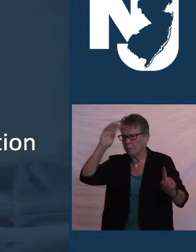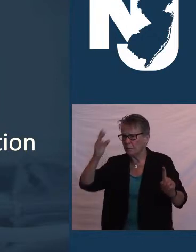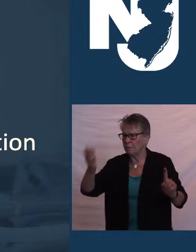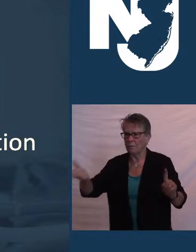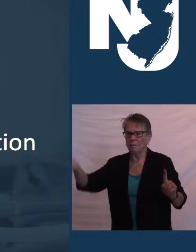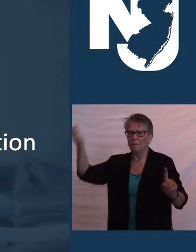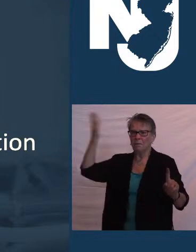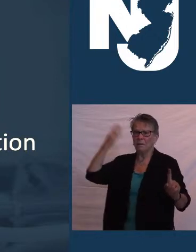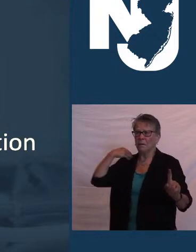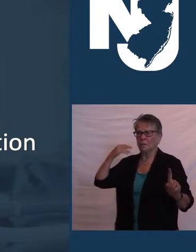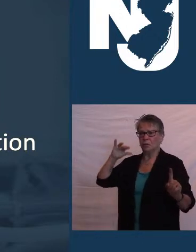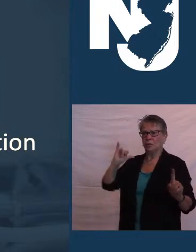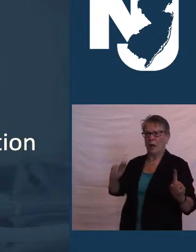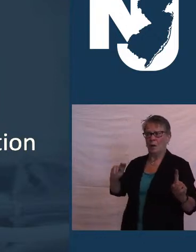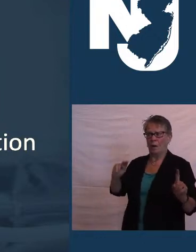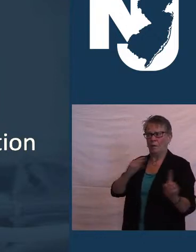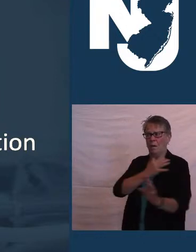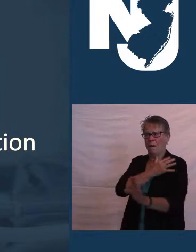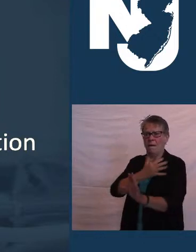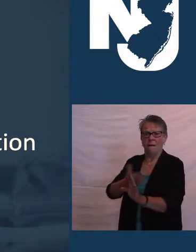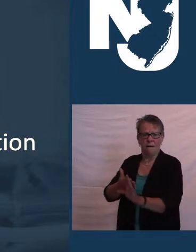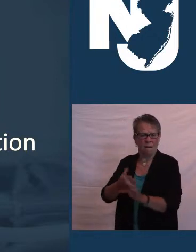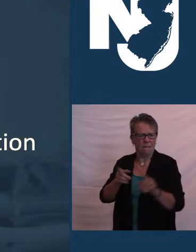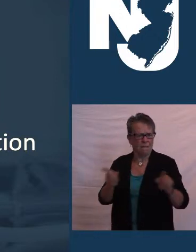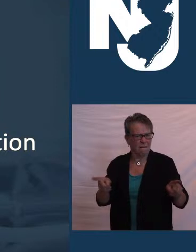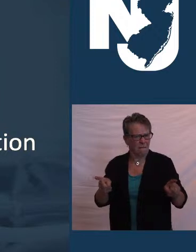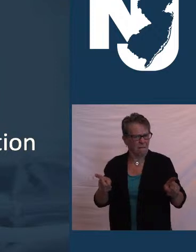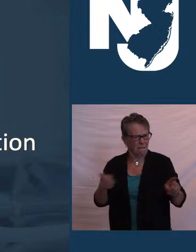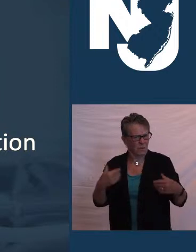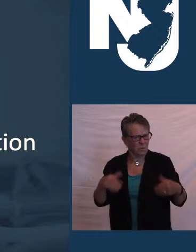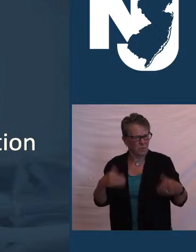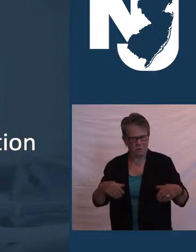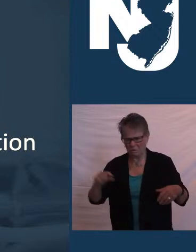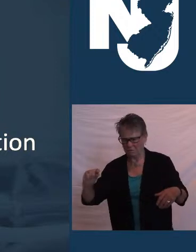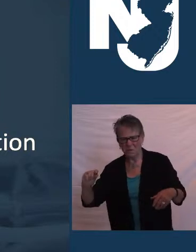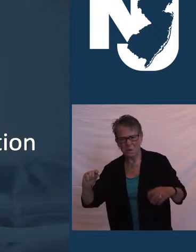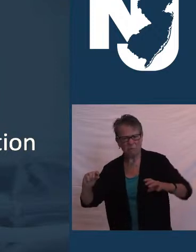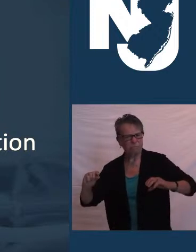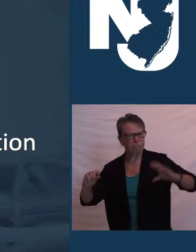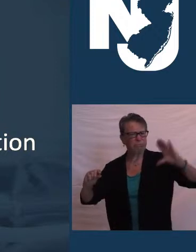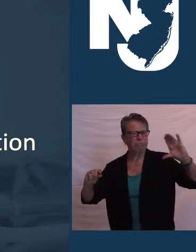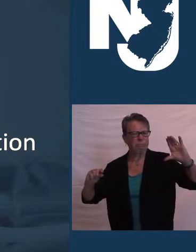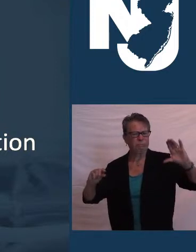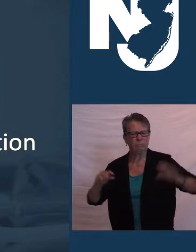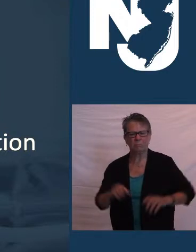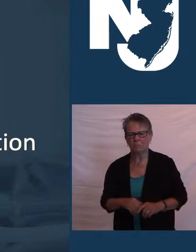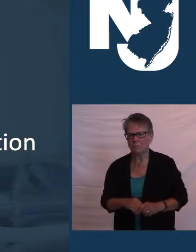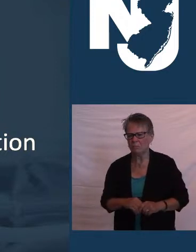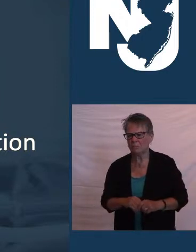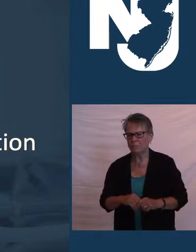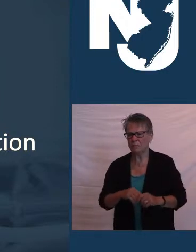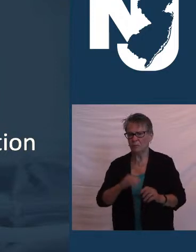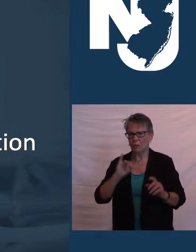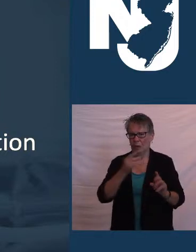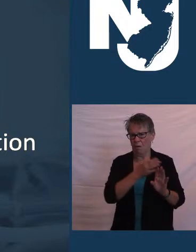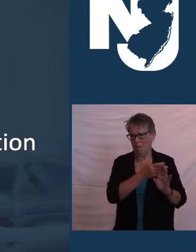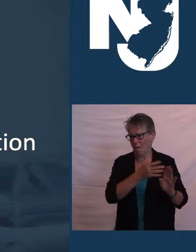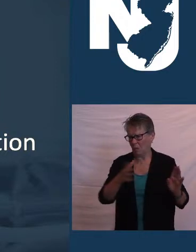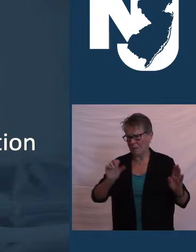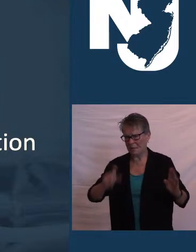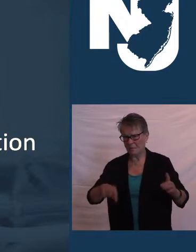sadly, who we have lost. Between January 19th and September 13th, the Communicable Disease Service confirmed just shy